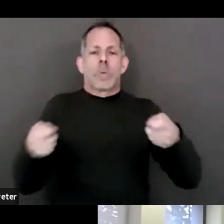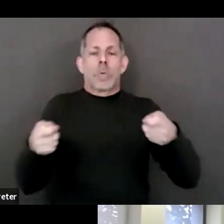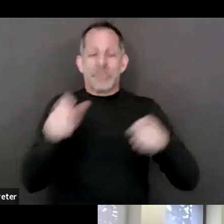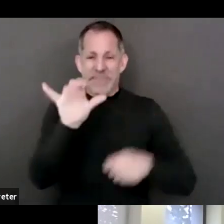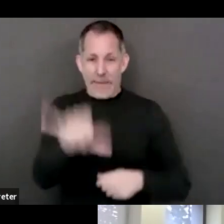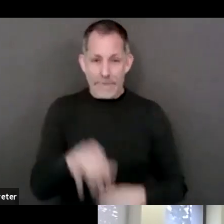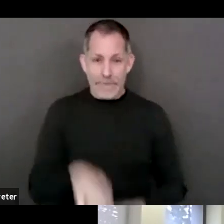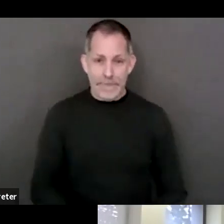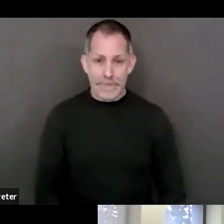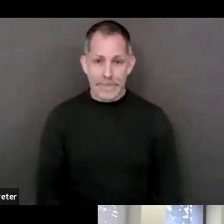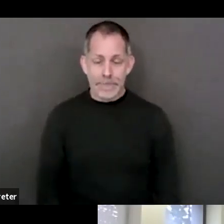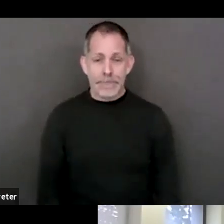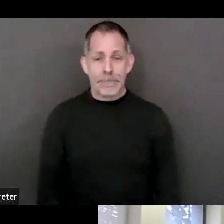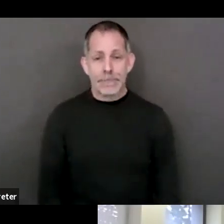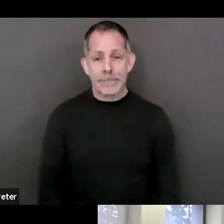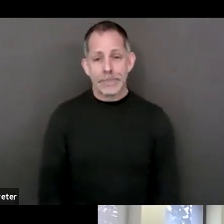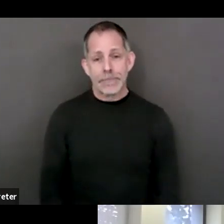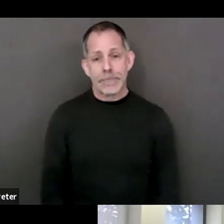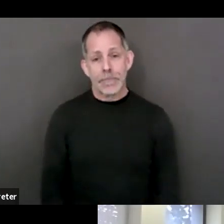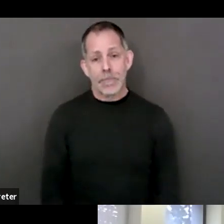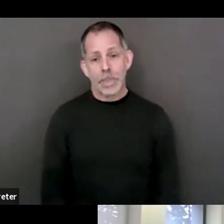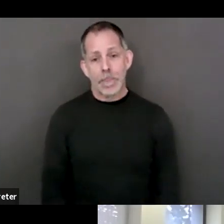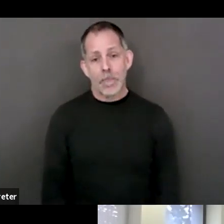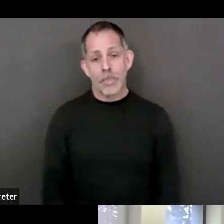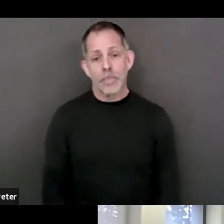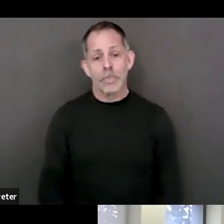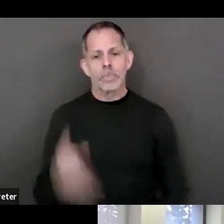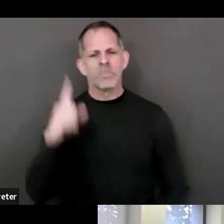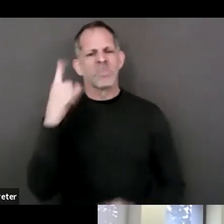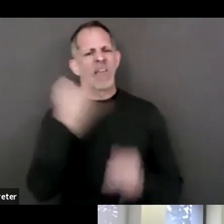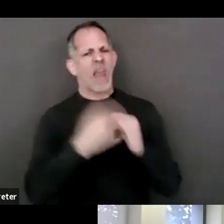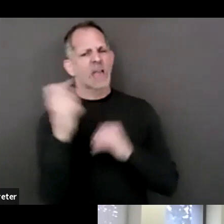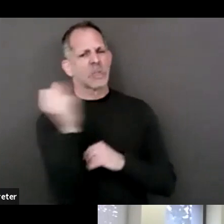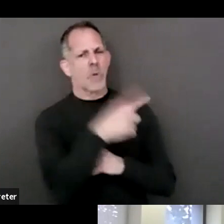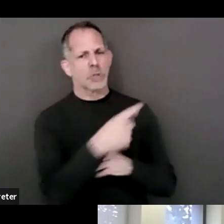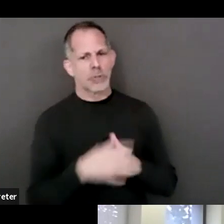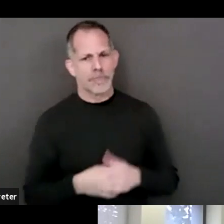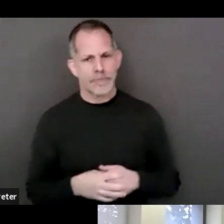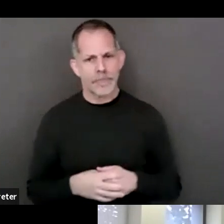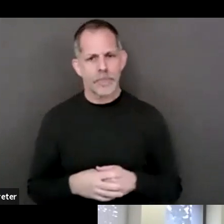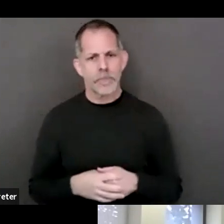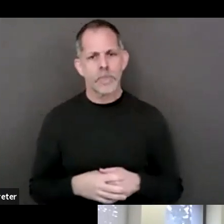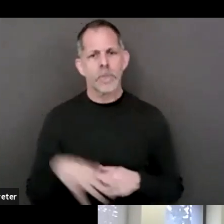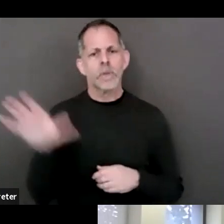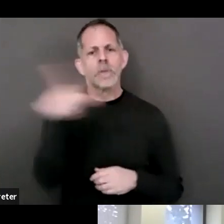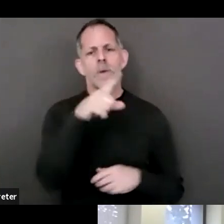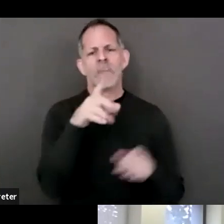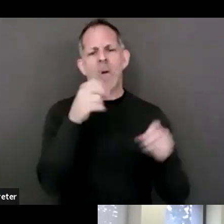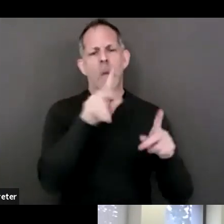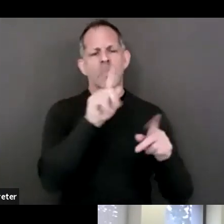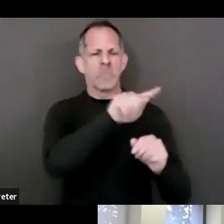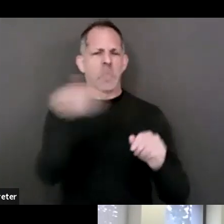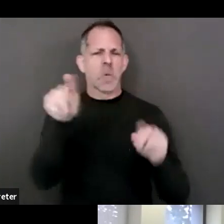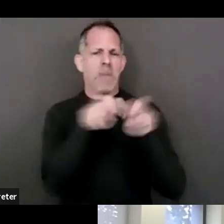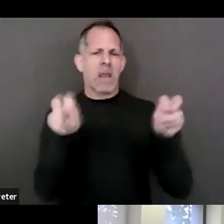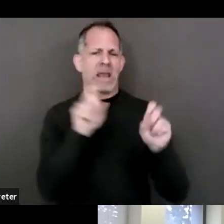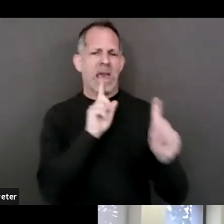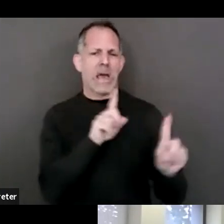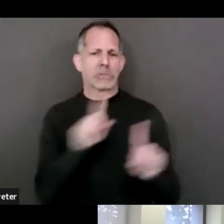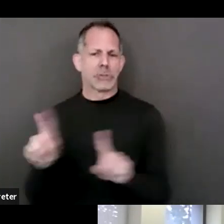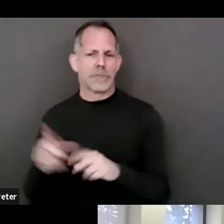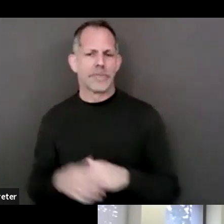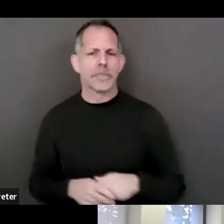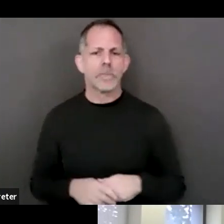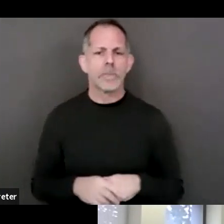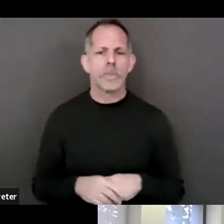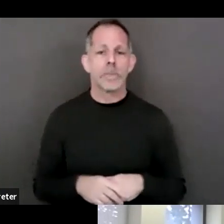So our last question, I'll give each of us opportunity to answer it, but how difficult is it for you to see these cases and